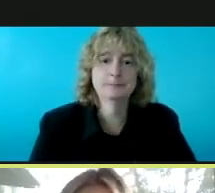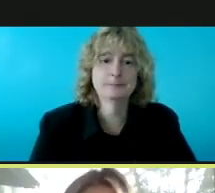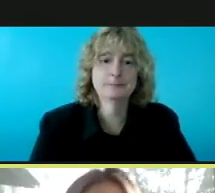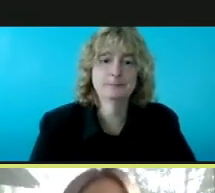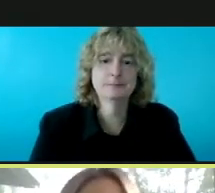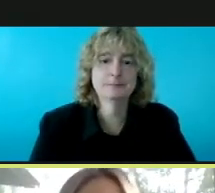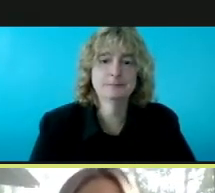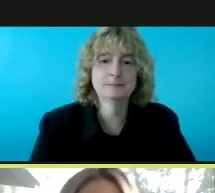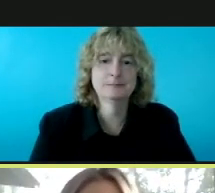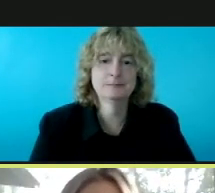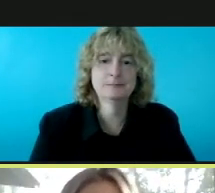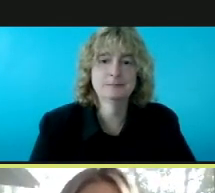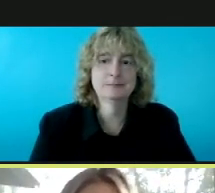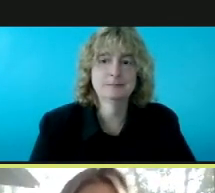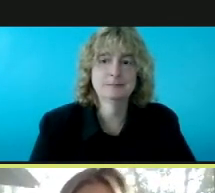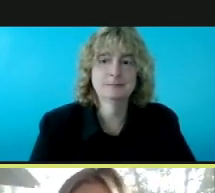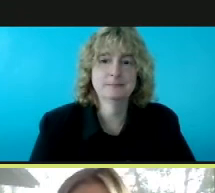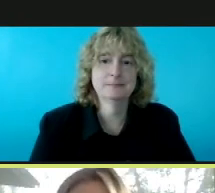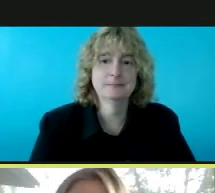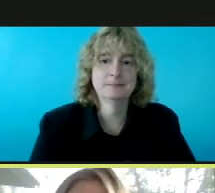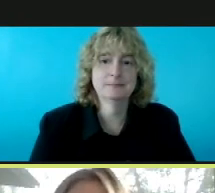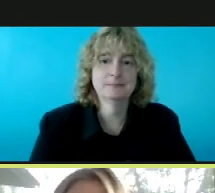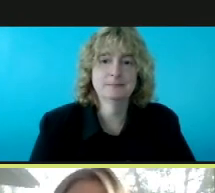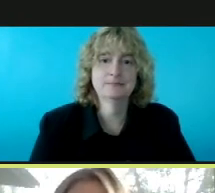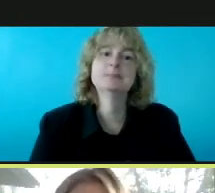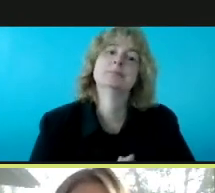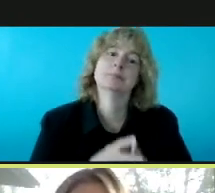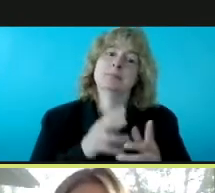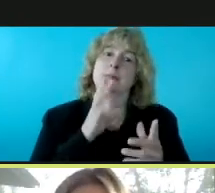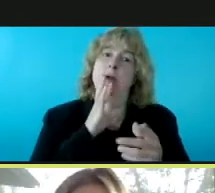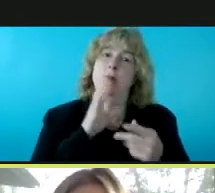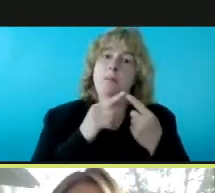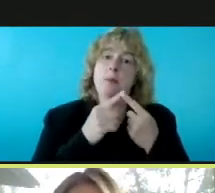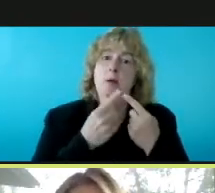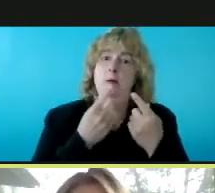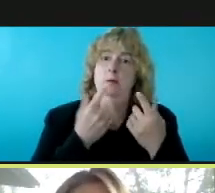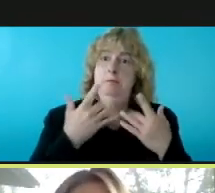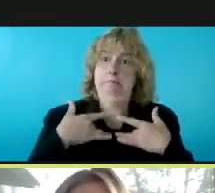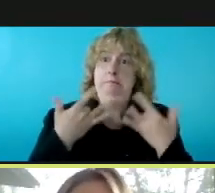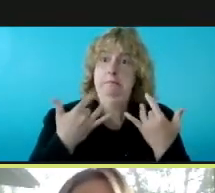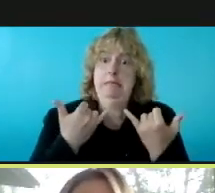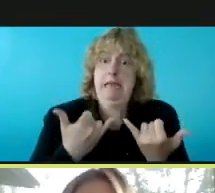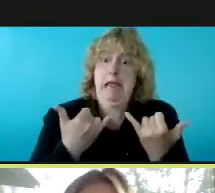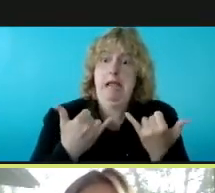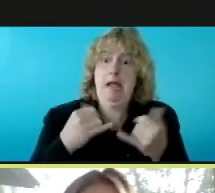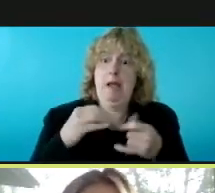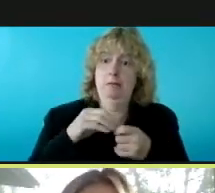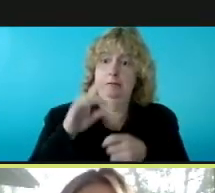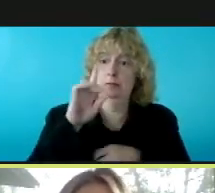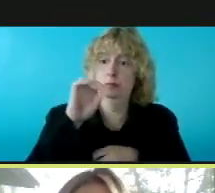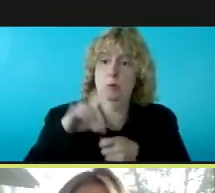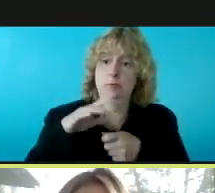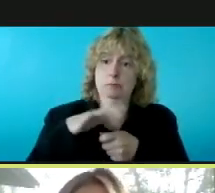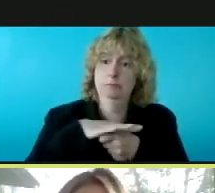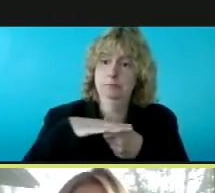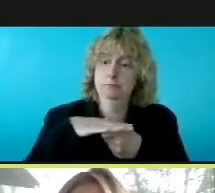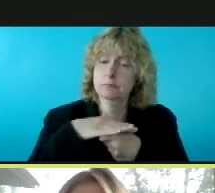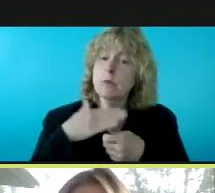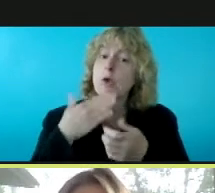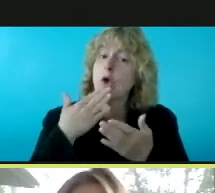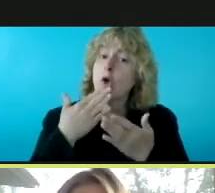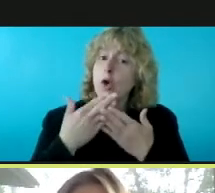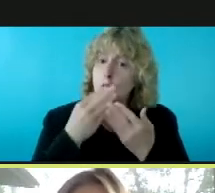All right, here's the start of the slide deck. So let's talk about what is happening in the city of Detroit. The good news is, as